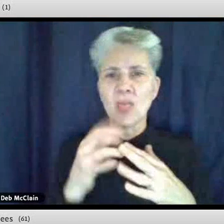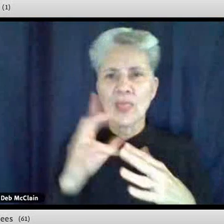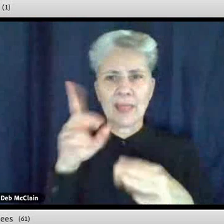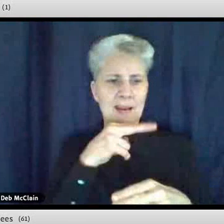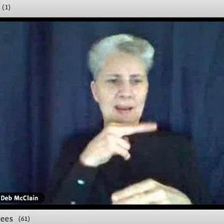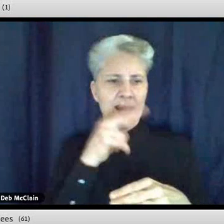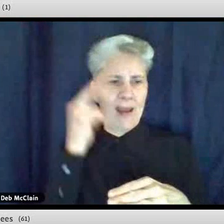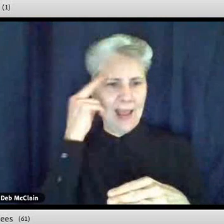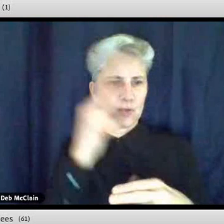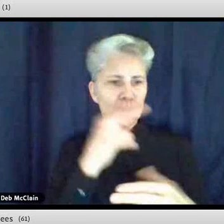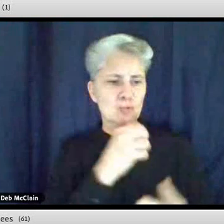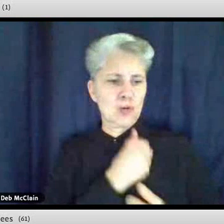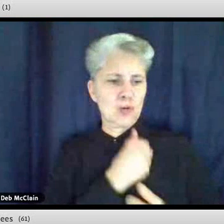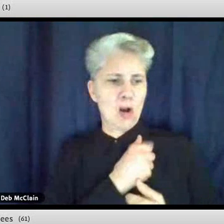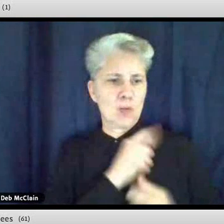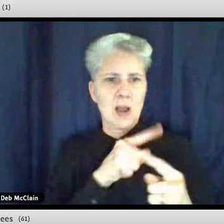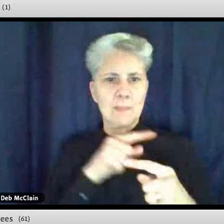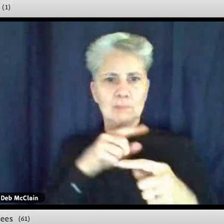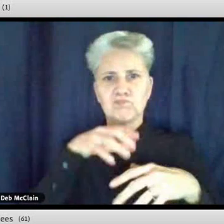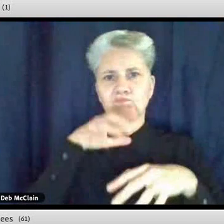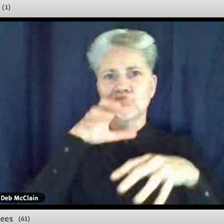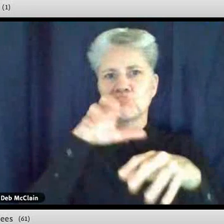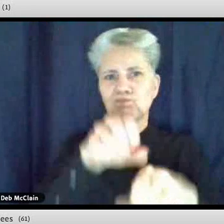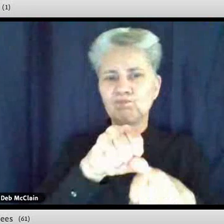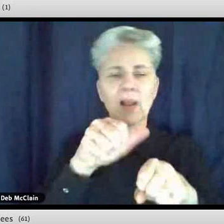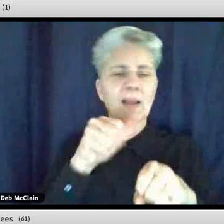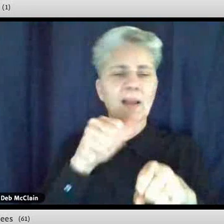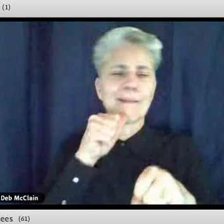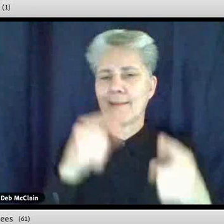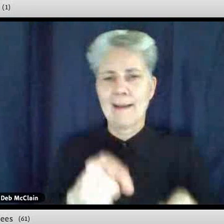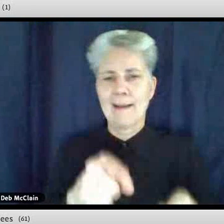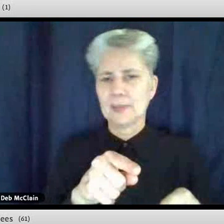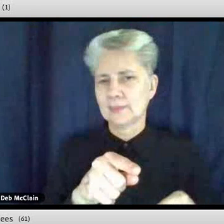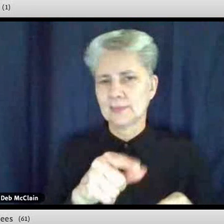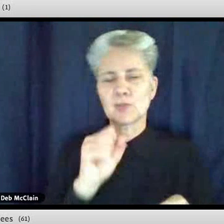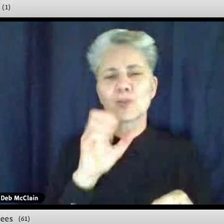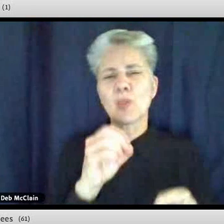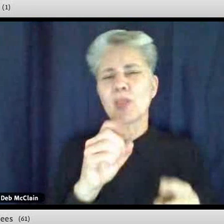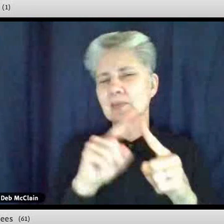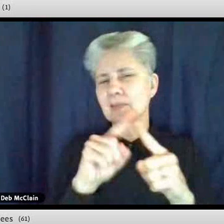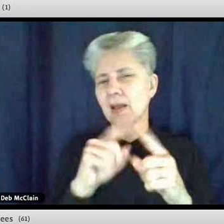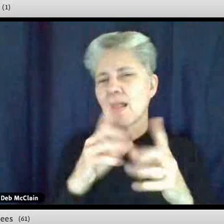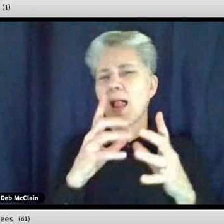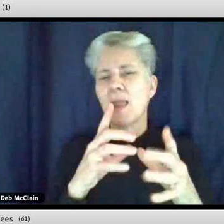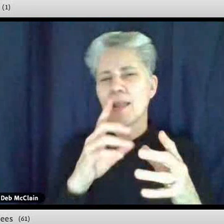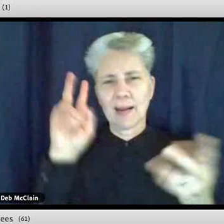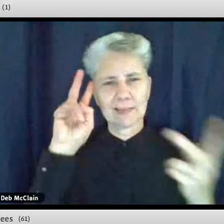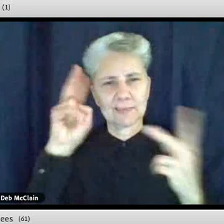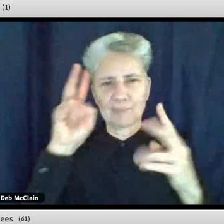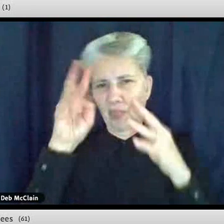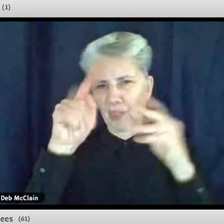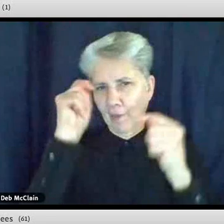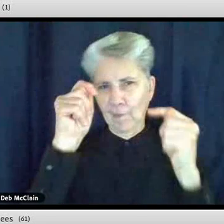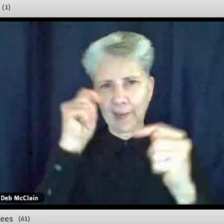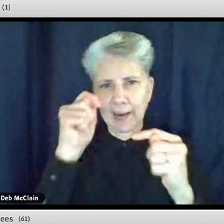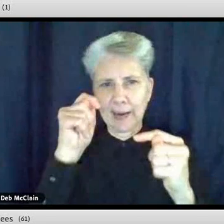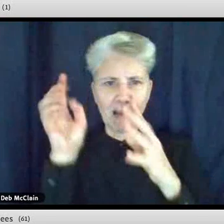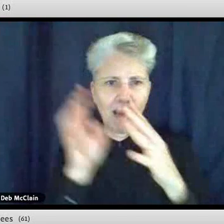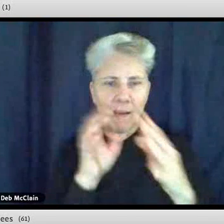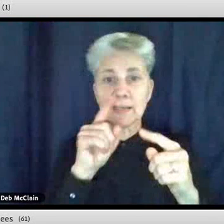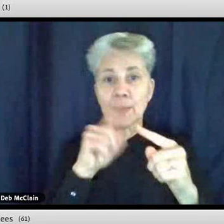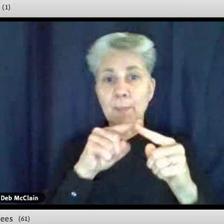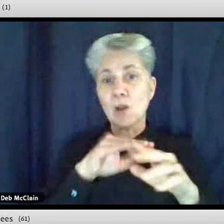the biggest fears that people have is that the National Guard is going to be called out to police quarantine, and that's not going to happen. And